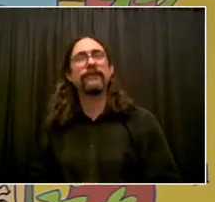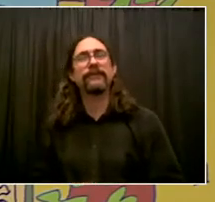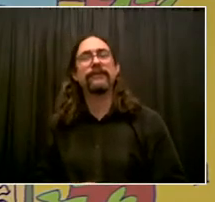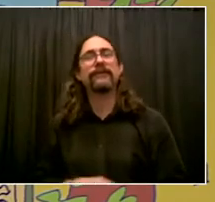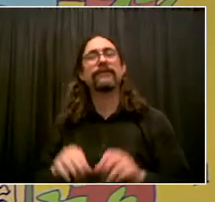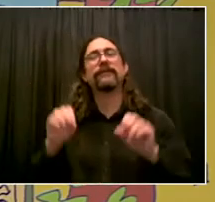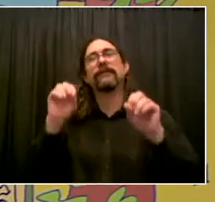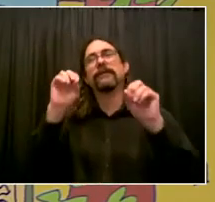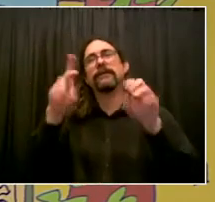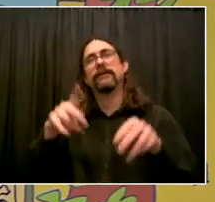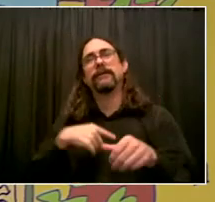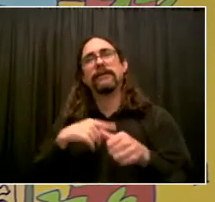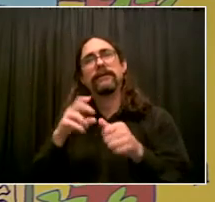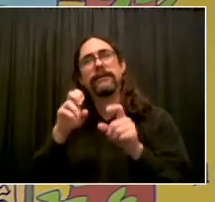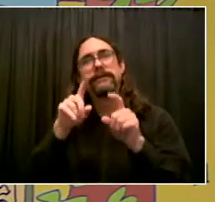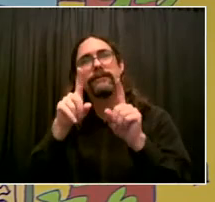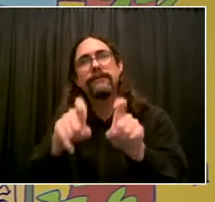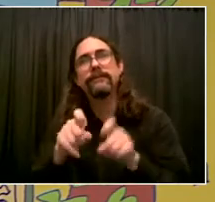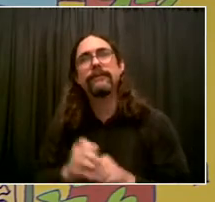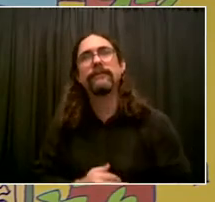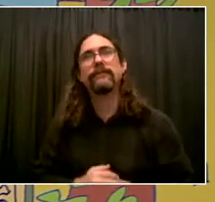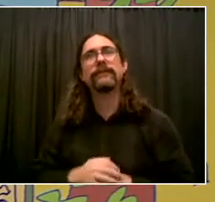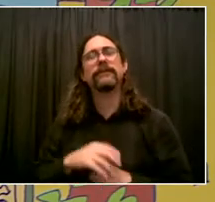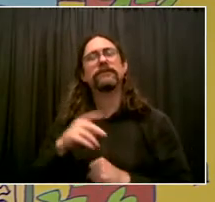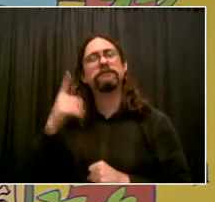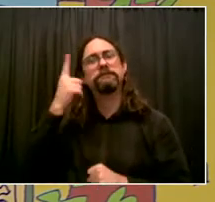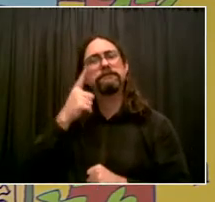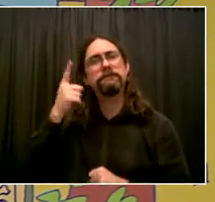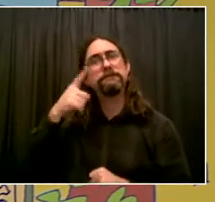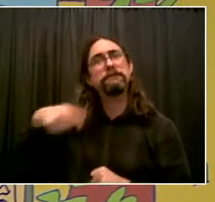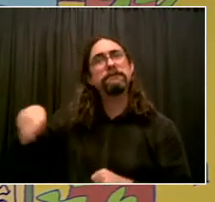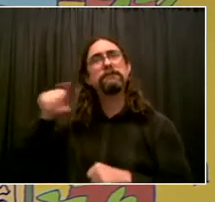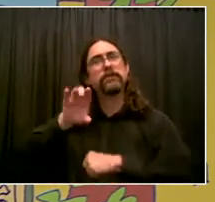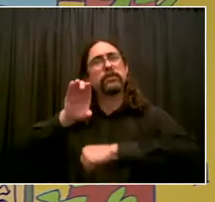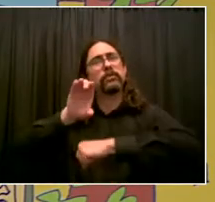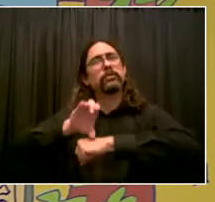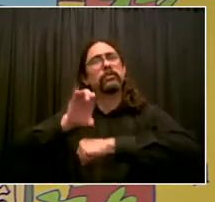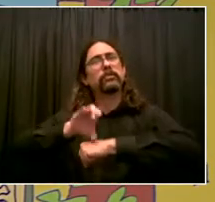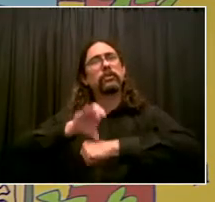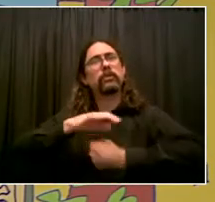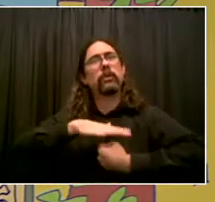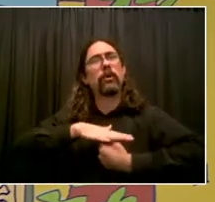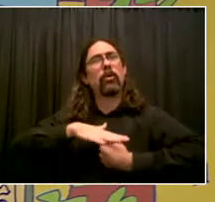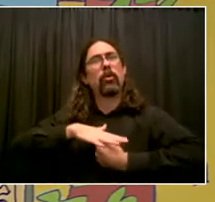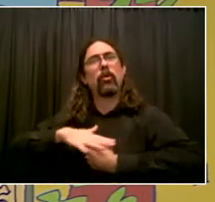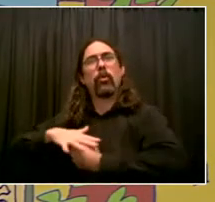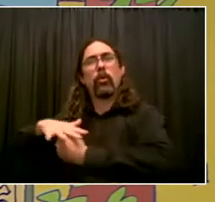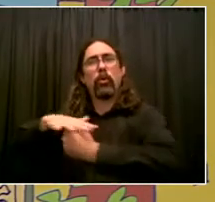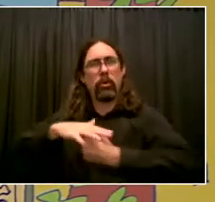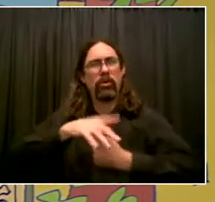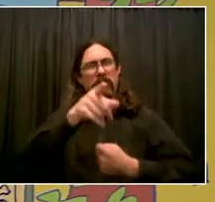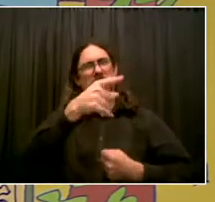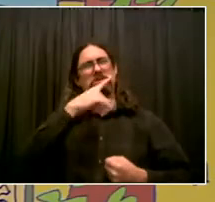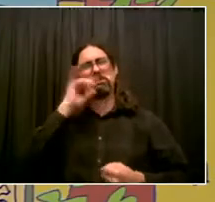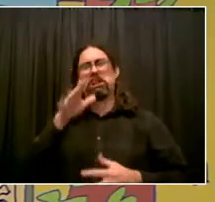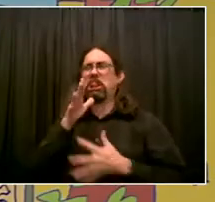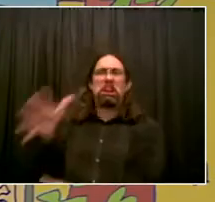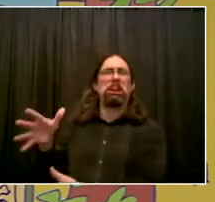congregation that you hate Zoom, a lot of us don't like Zoom either and would rather be in person with